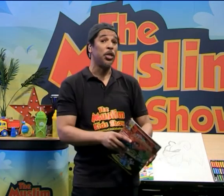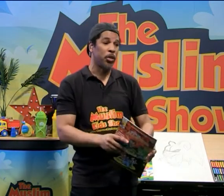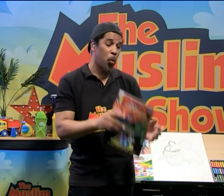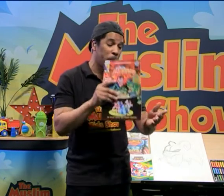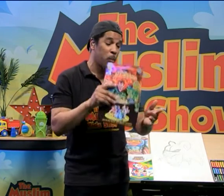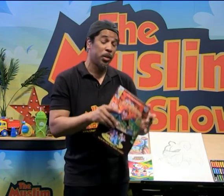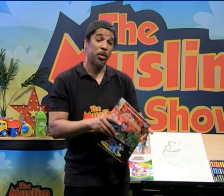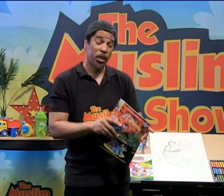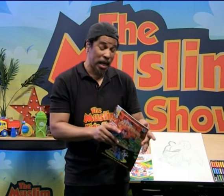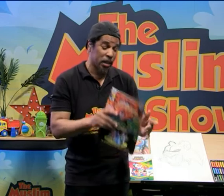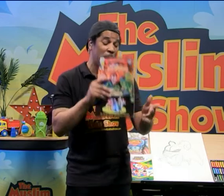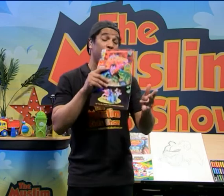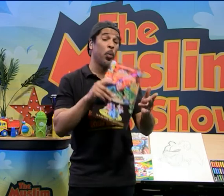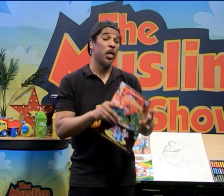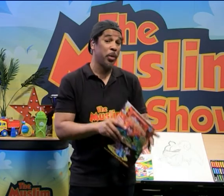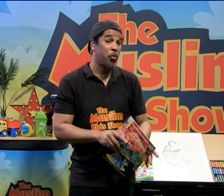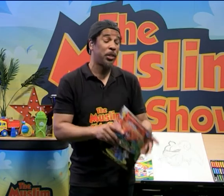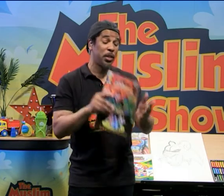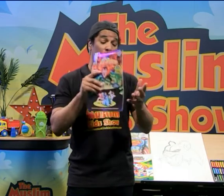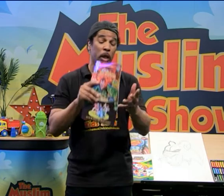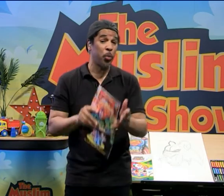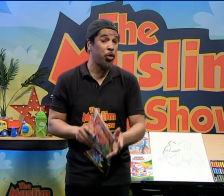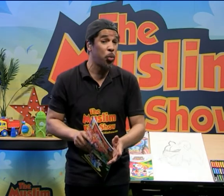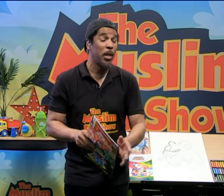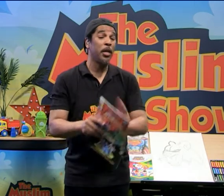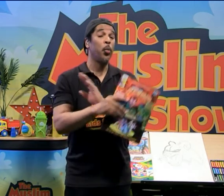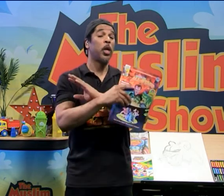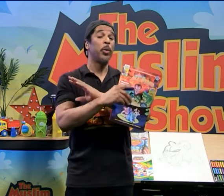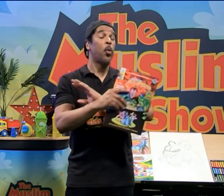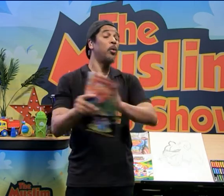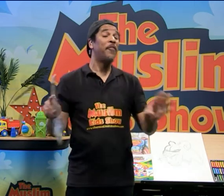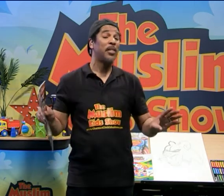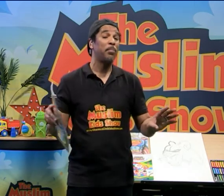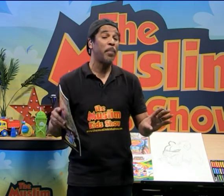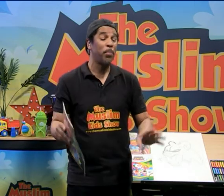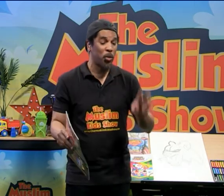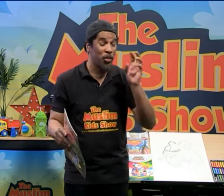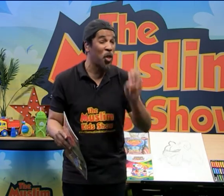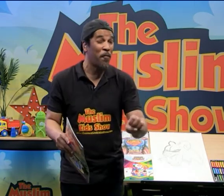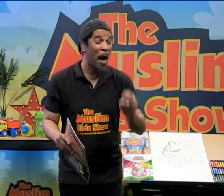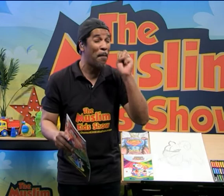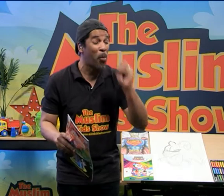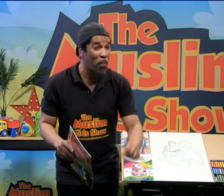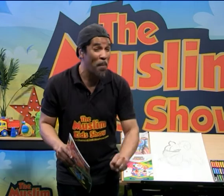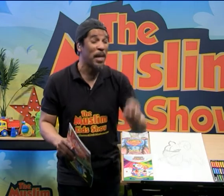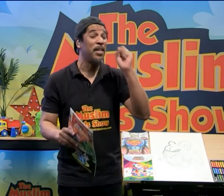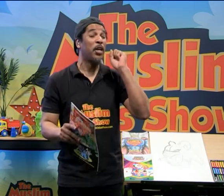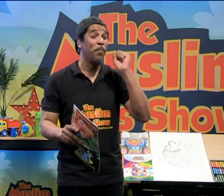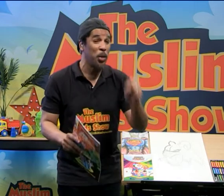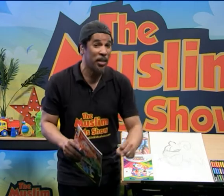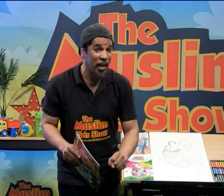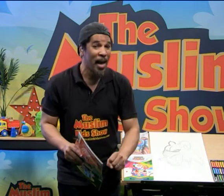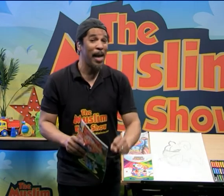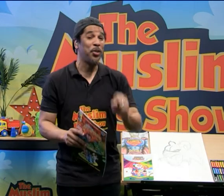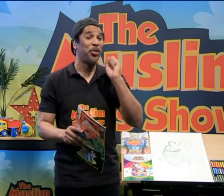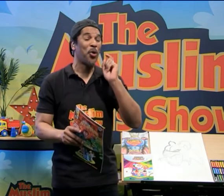communities. So they're working with Sikhs, they're working with Christians, they're working with Jews, they're working with all different different types of people to resolve a problem in their